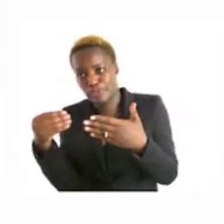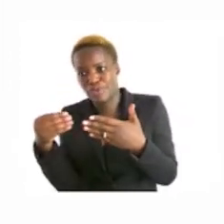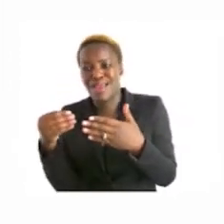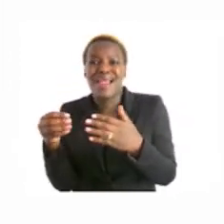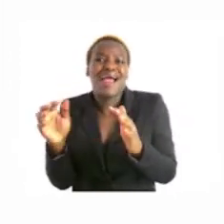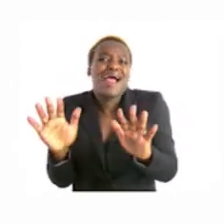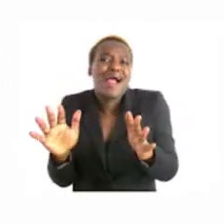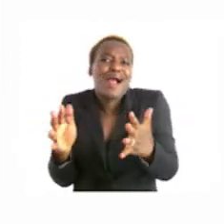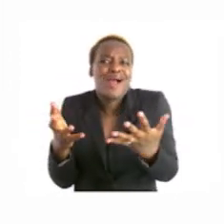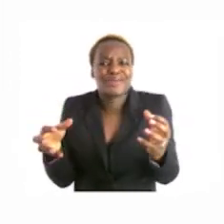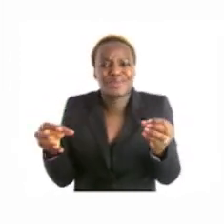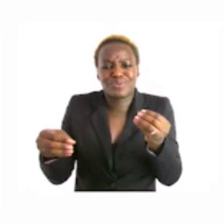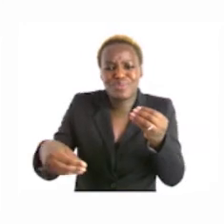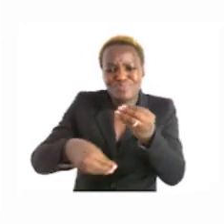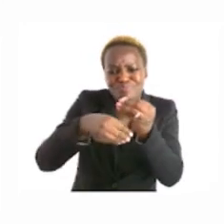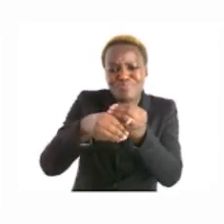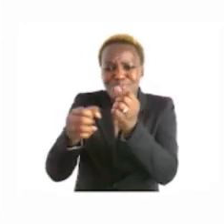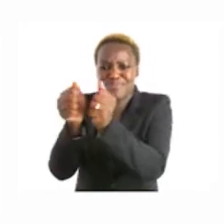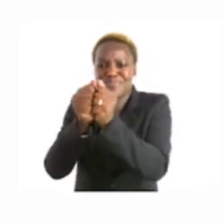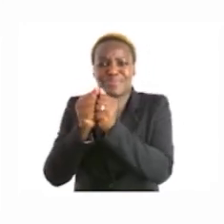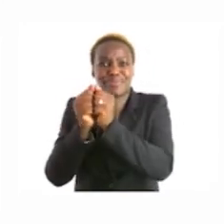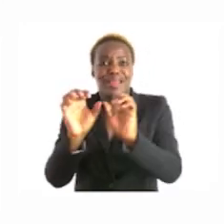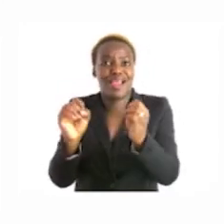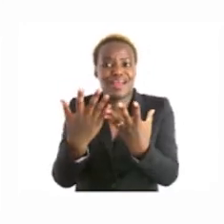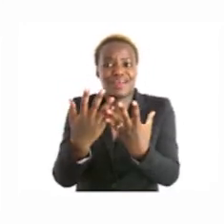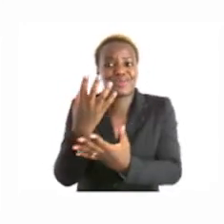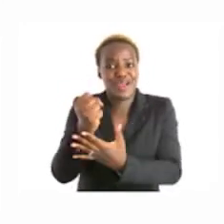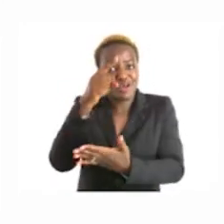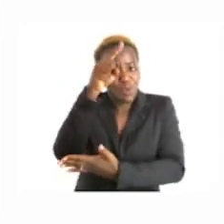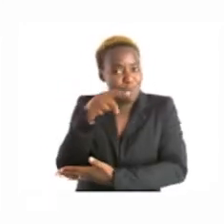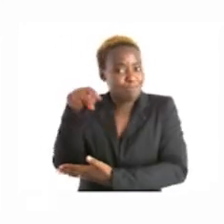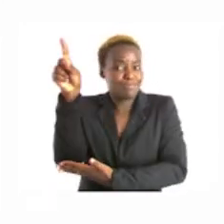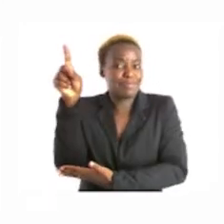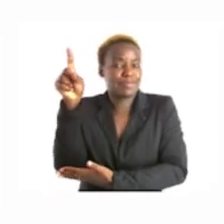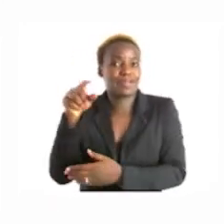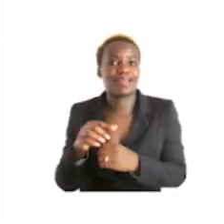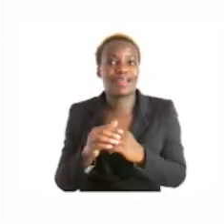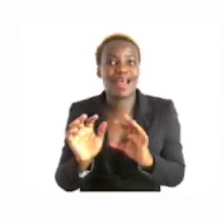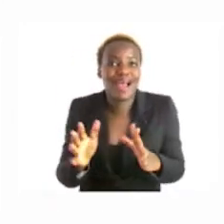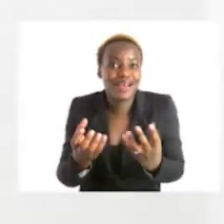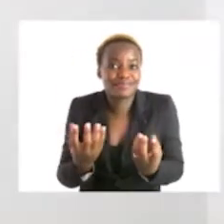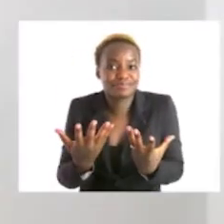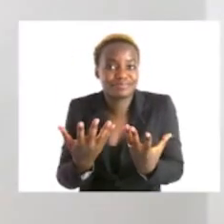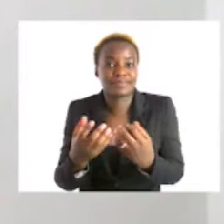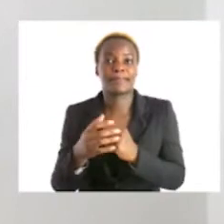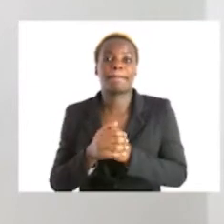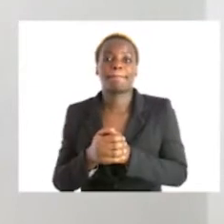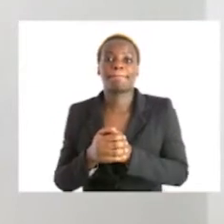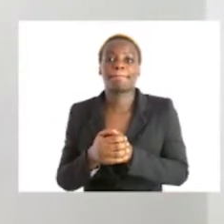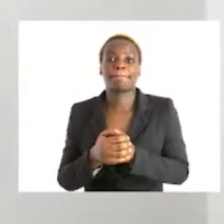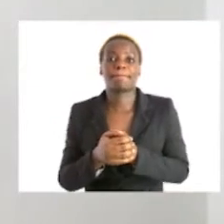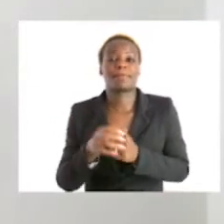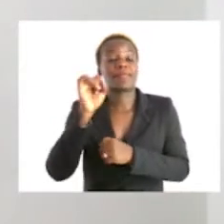How can you calculate to come to an accurate answer? You can also do it this way. If you